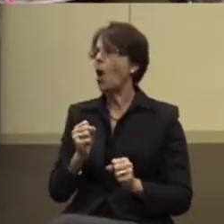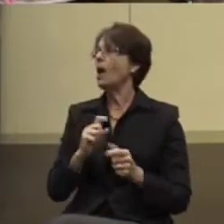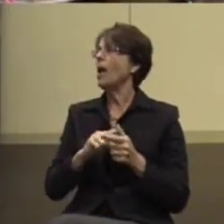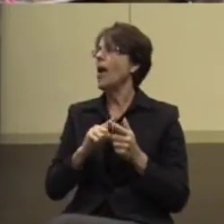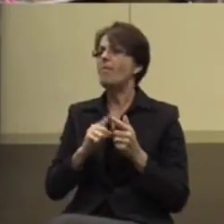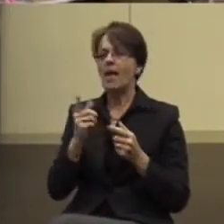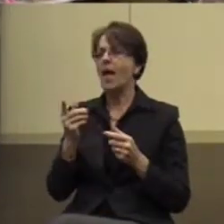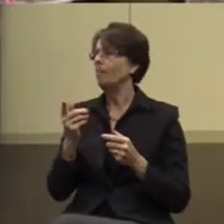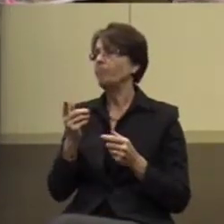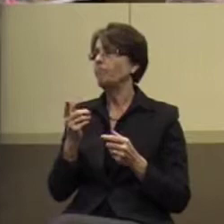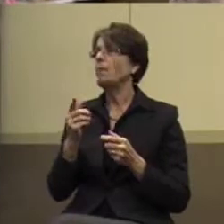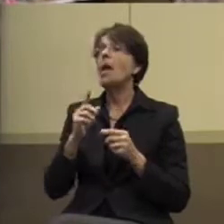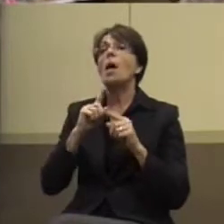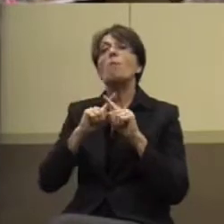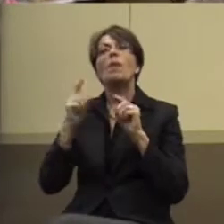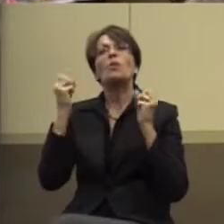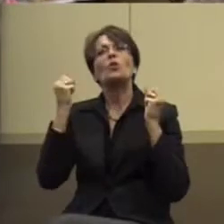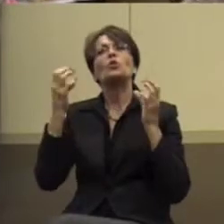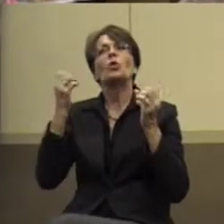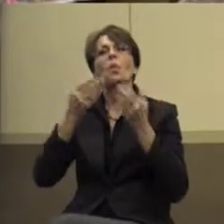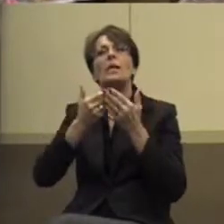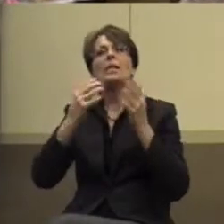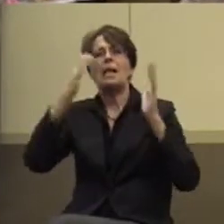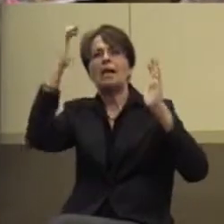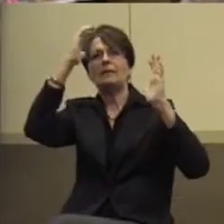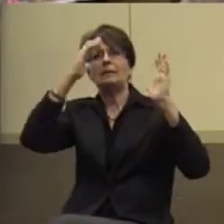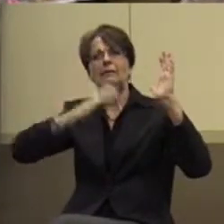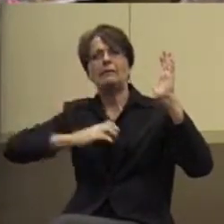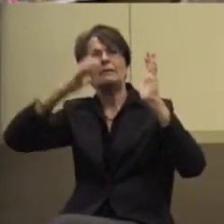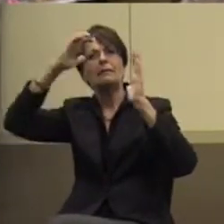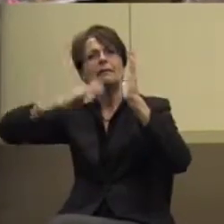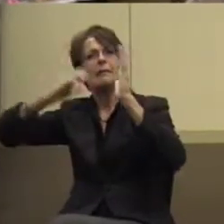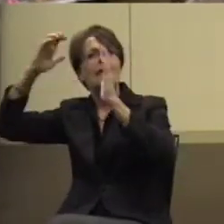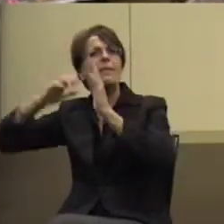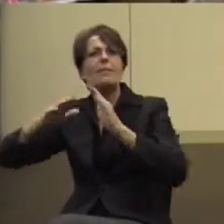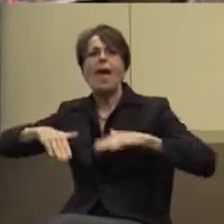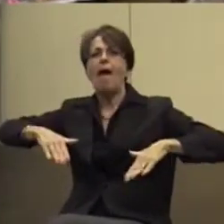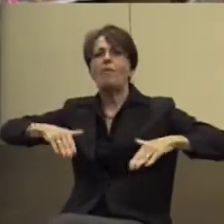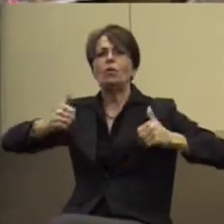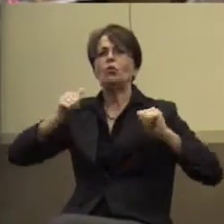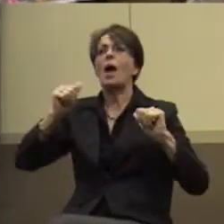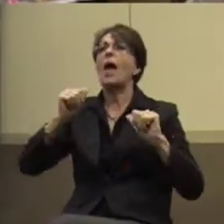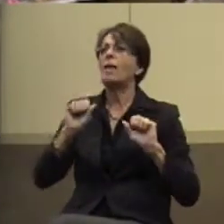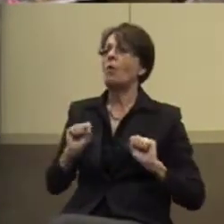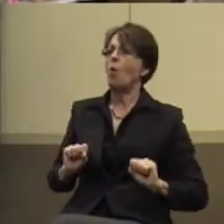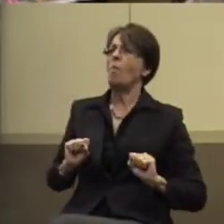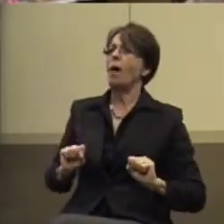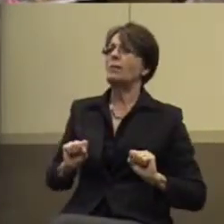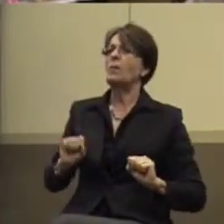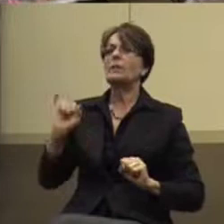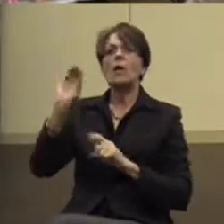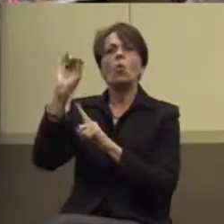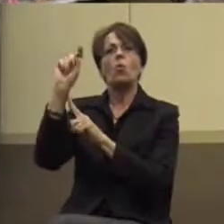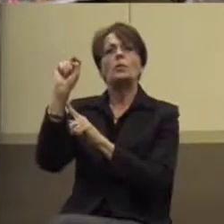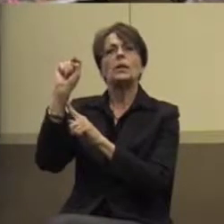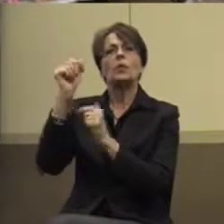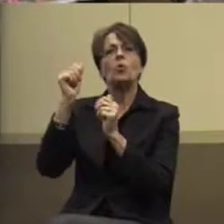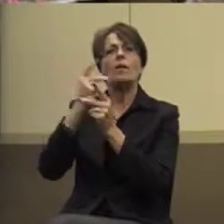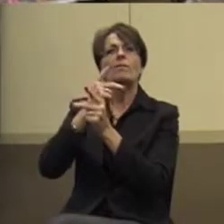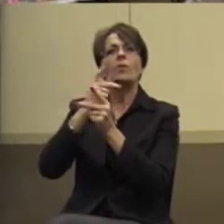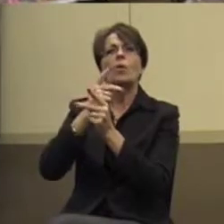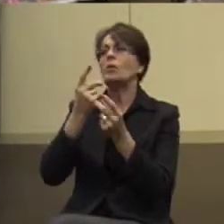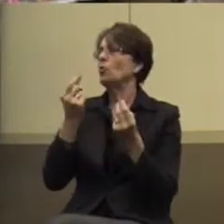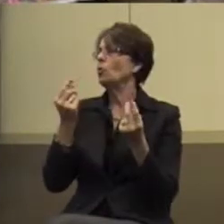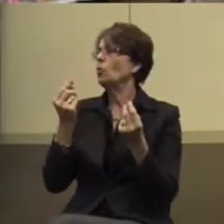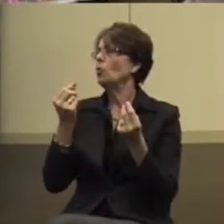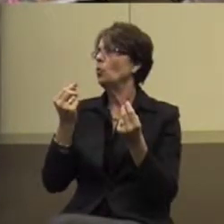get the sheet back. But there are so many things on there that they haven't tried that there are possibilities. So many. That, like our OT is trying to figure out